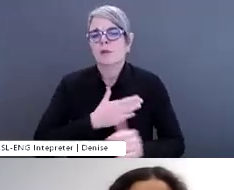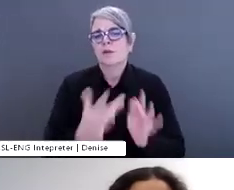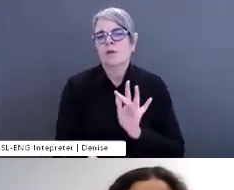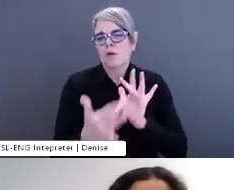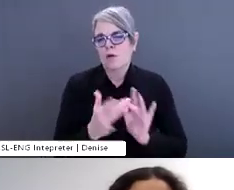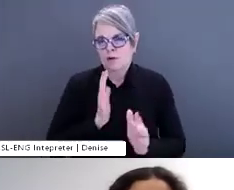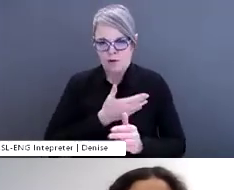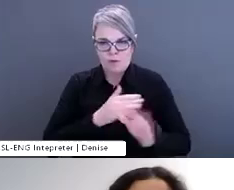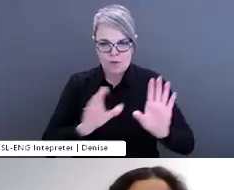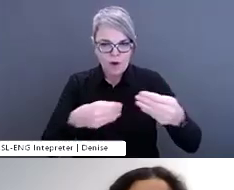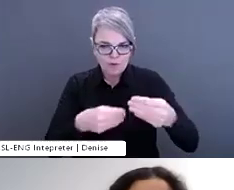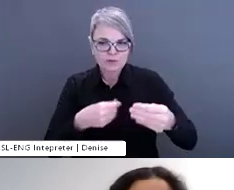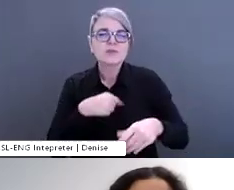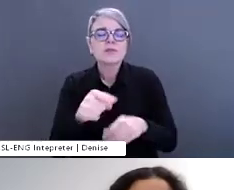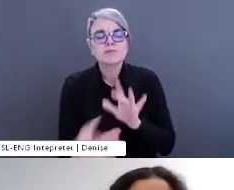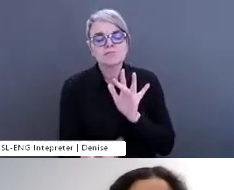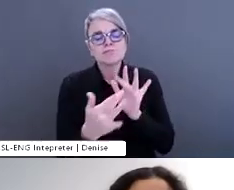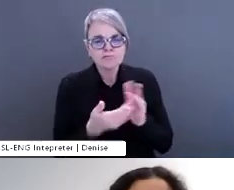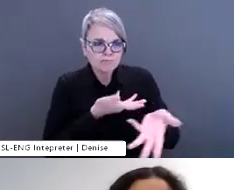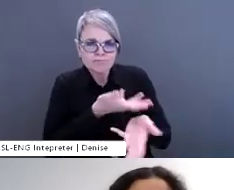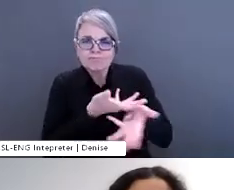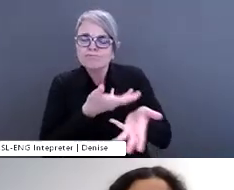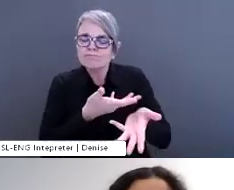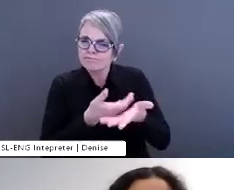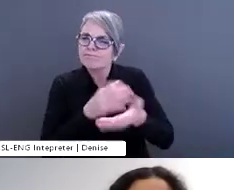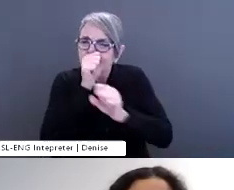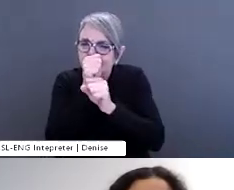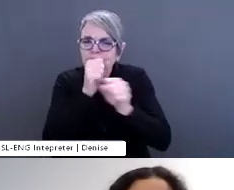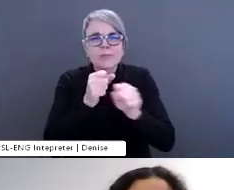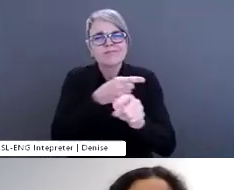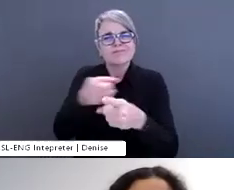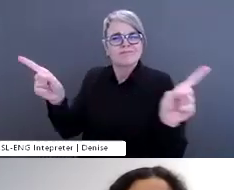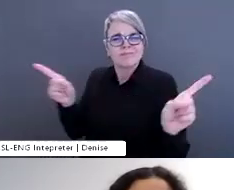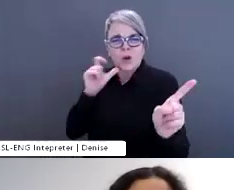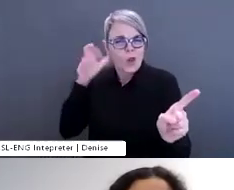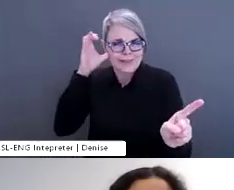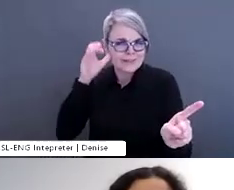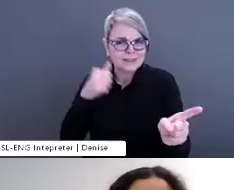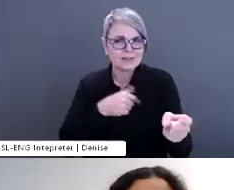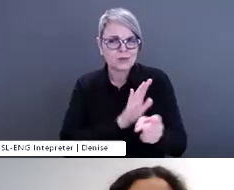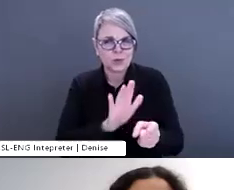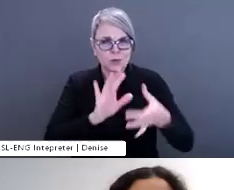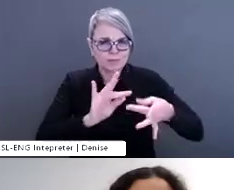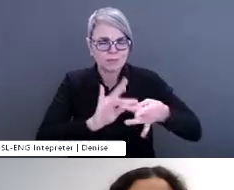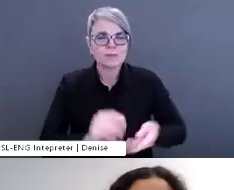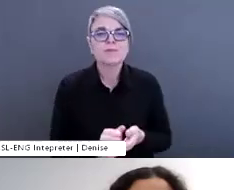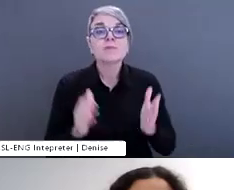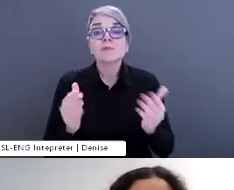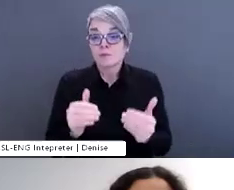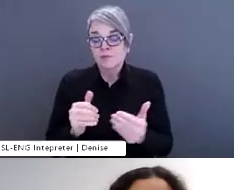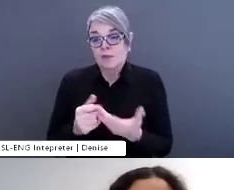And for those who may be joining us for the first time, just to let you know what our vision and mission is for our